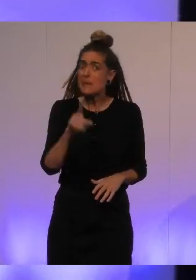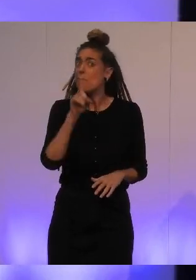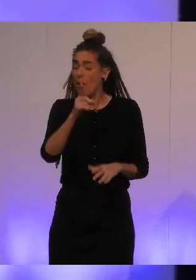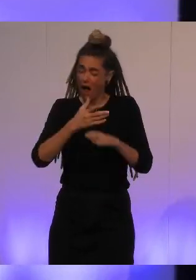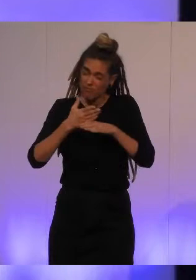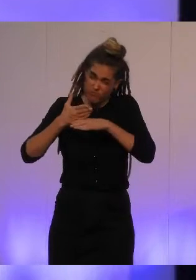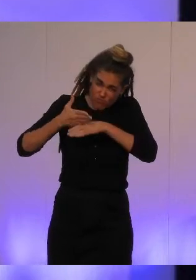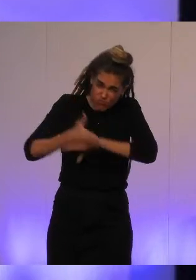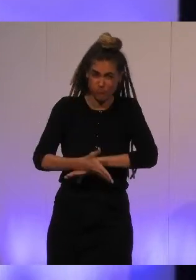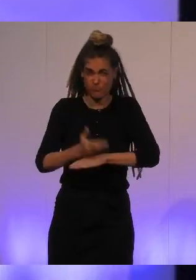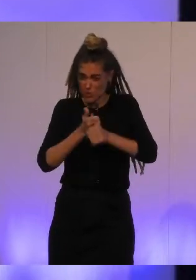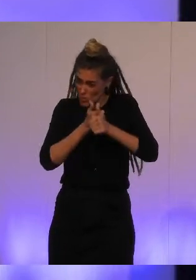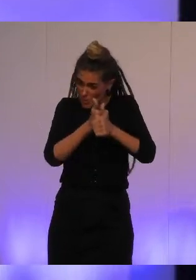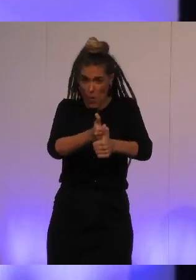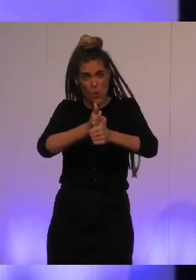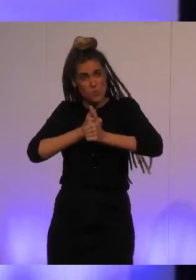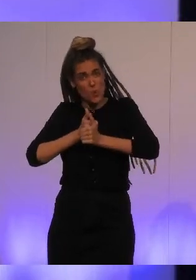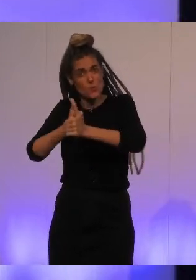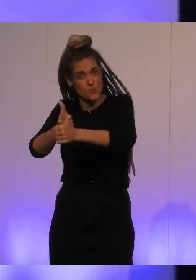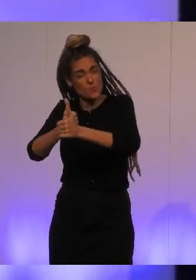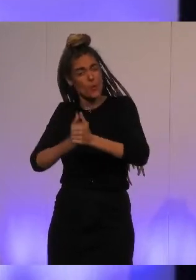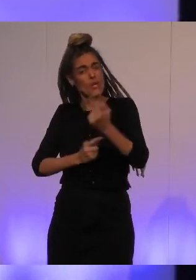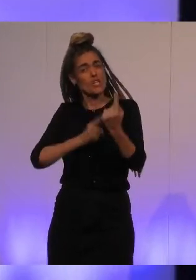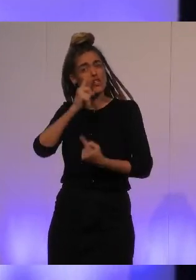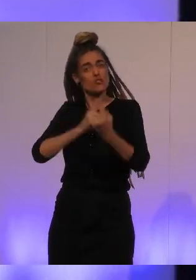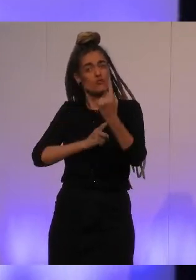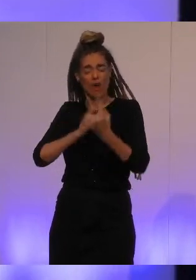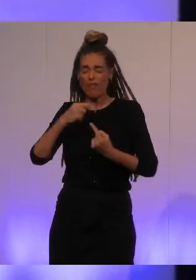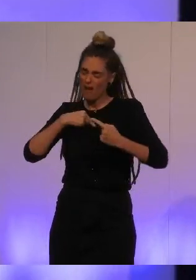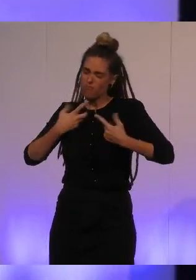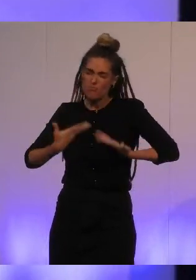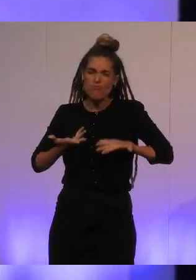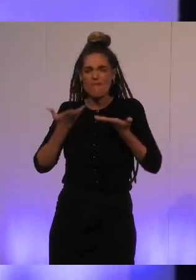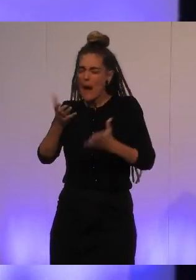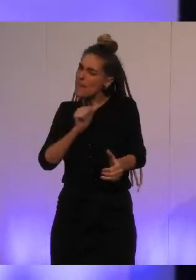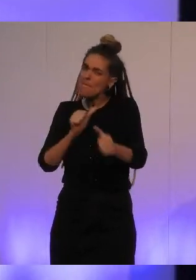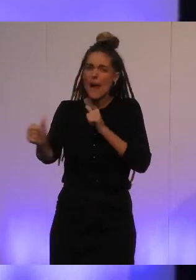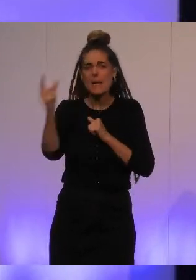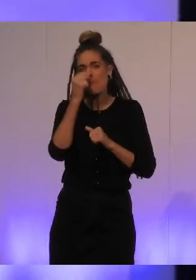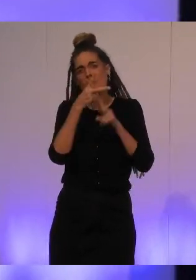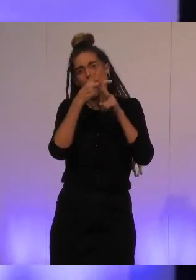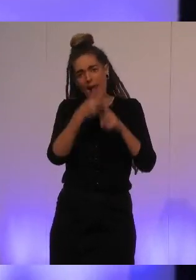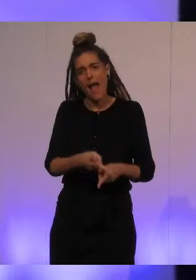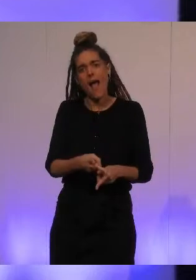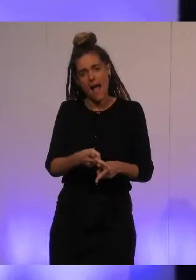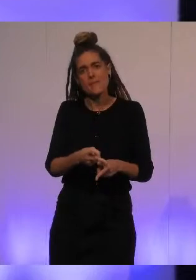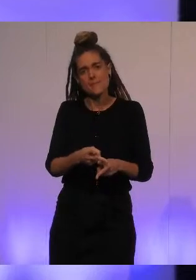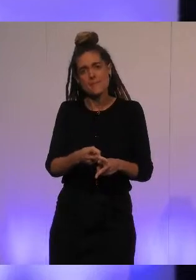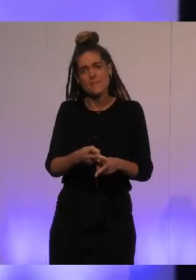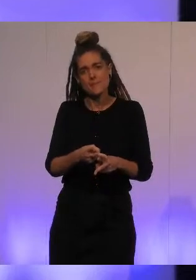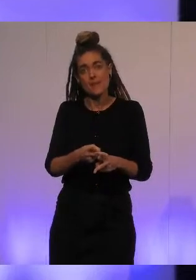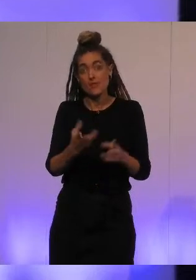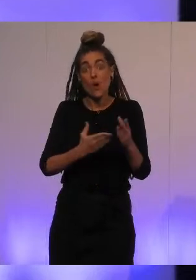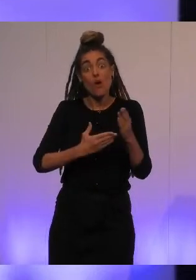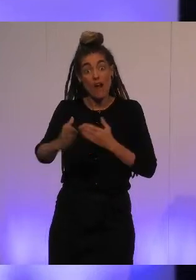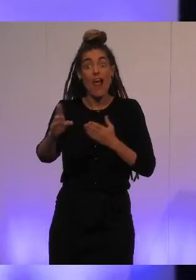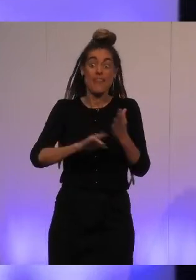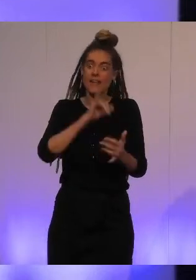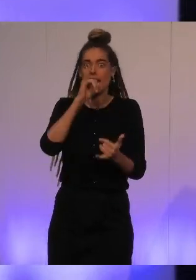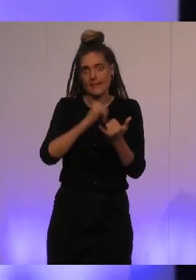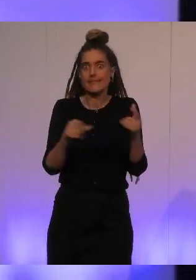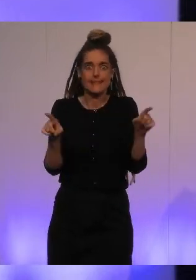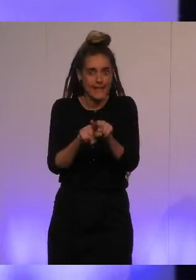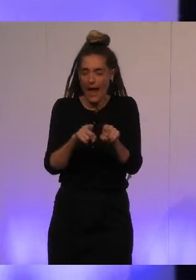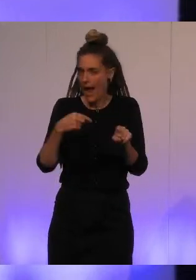each other has seen us provide the best possible care we can. Like the rest of the NHS, demand for our services has